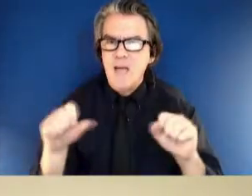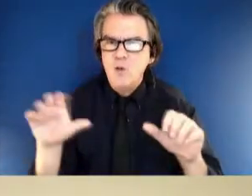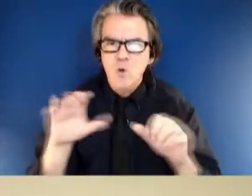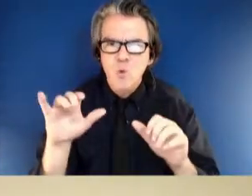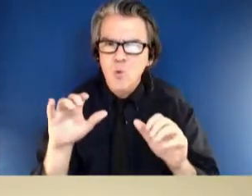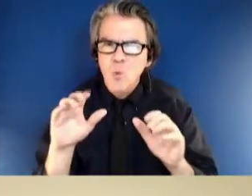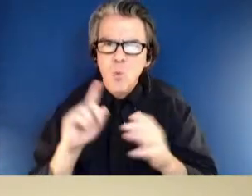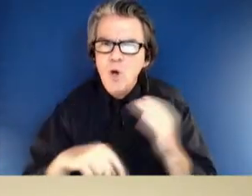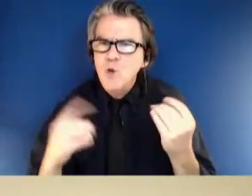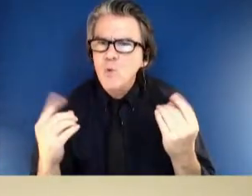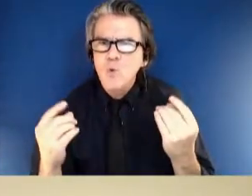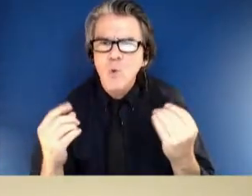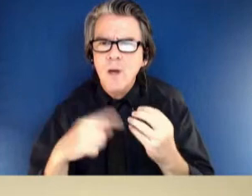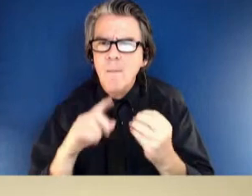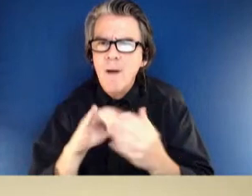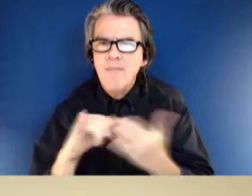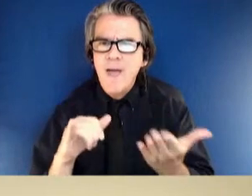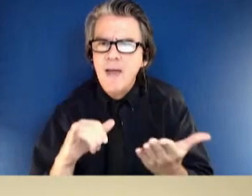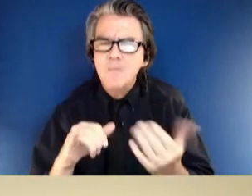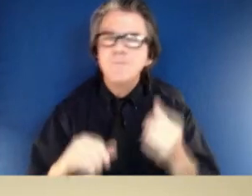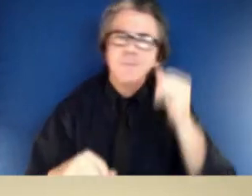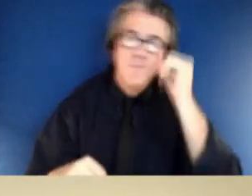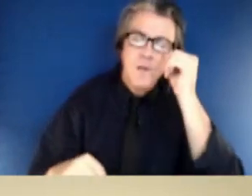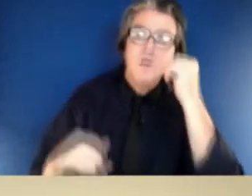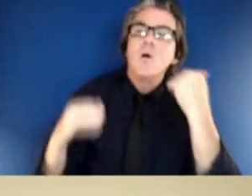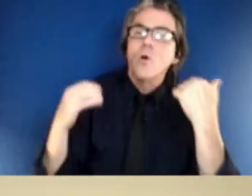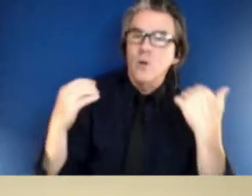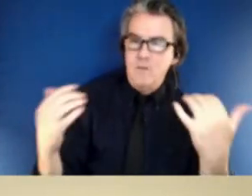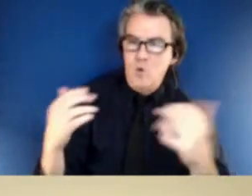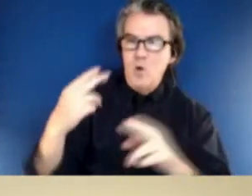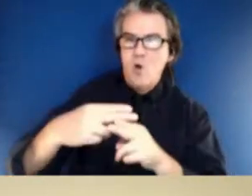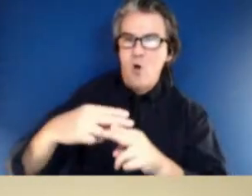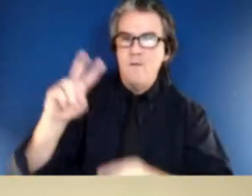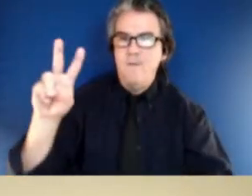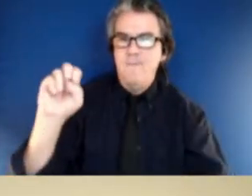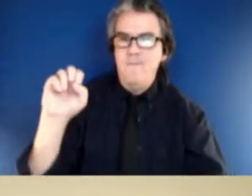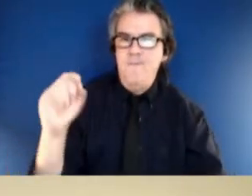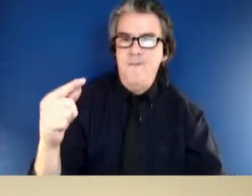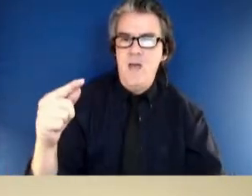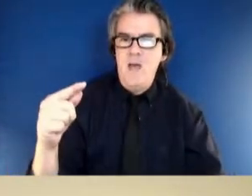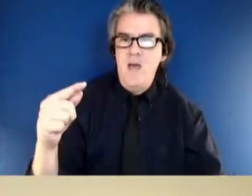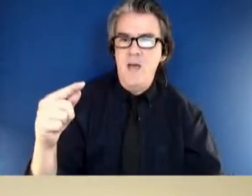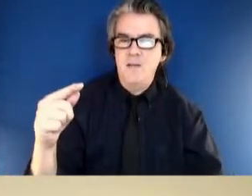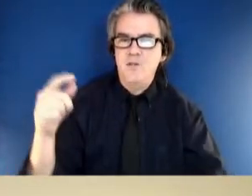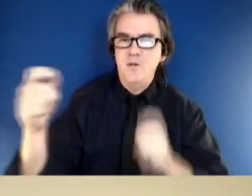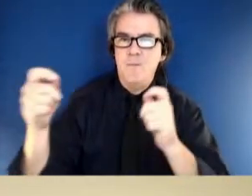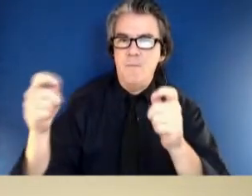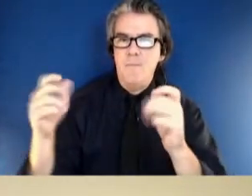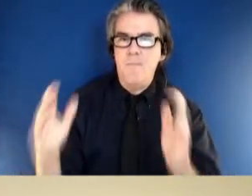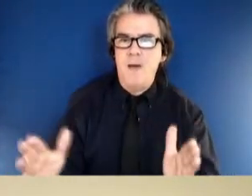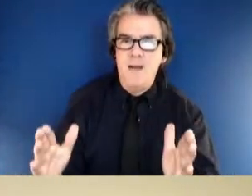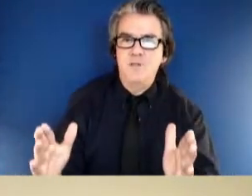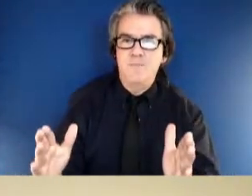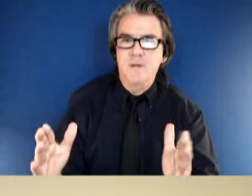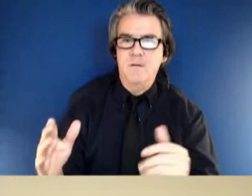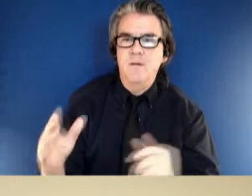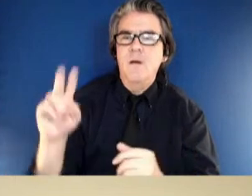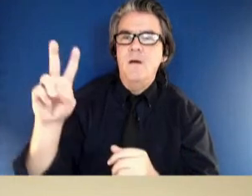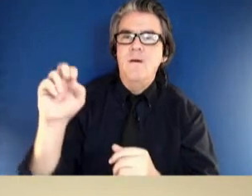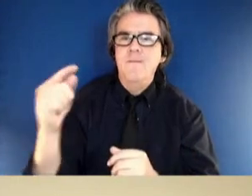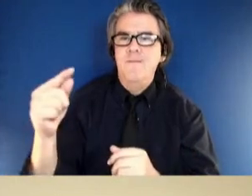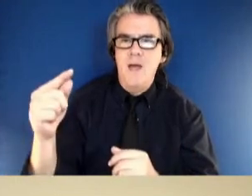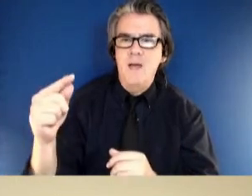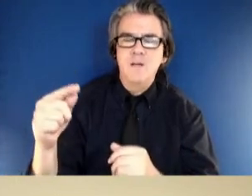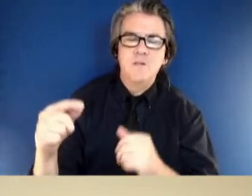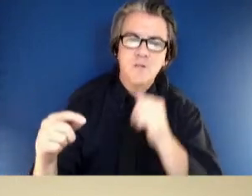I appreciate the questions. The veg management, to your point, Lindsay, our focus right now is completely